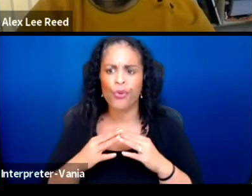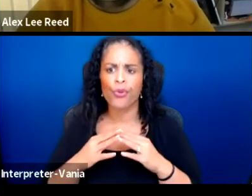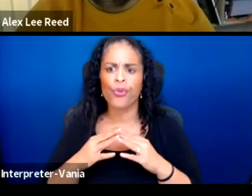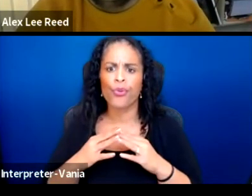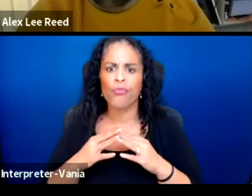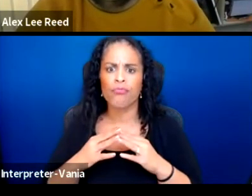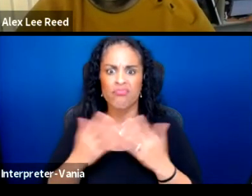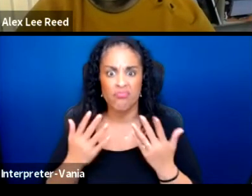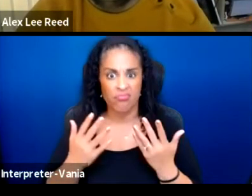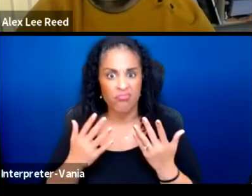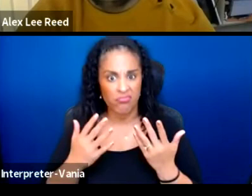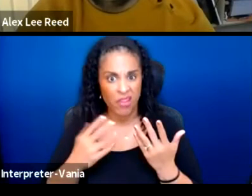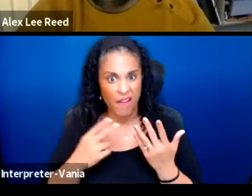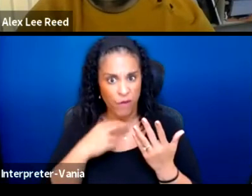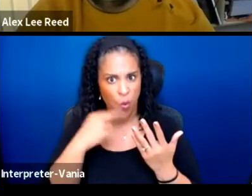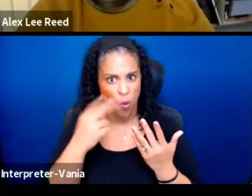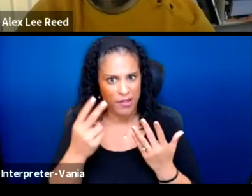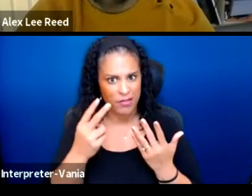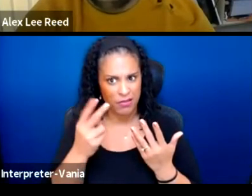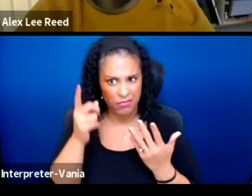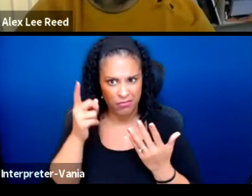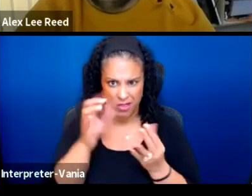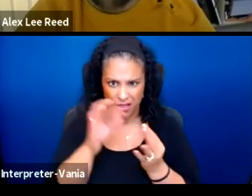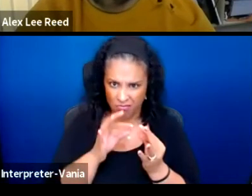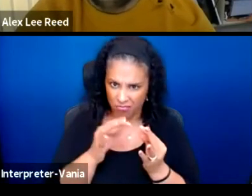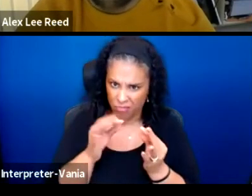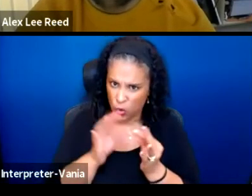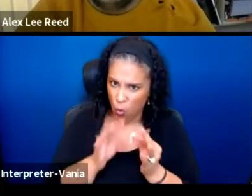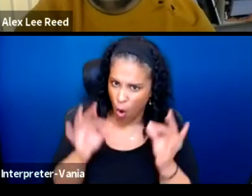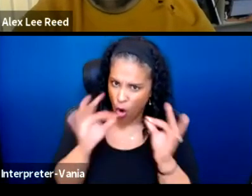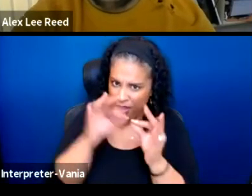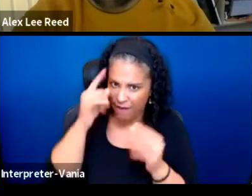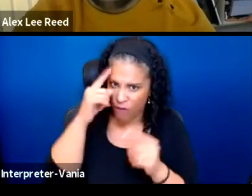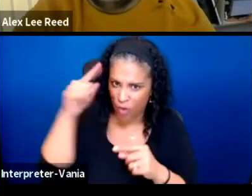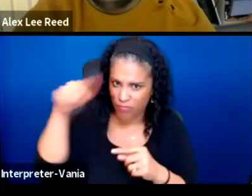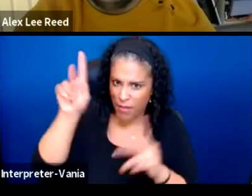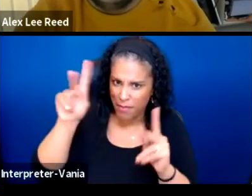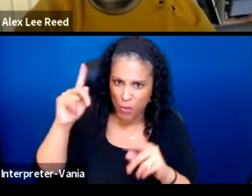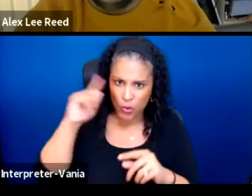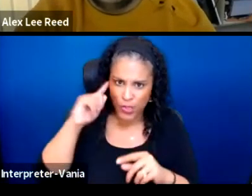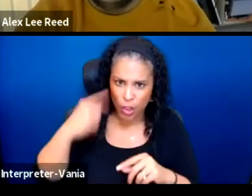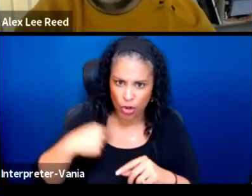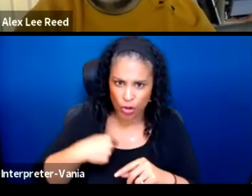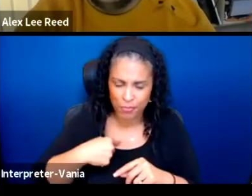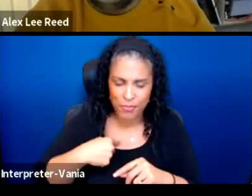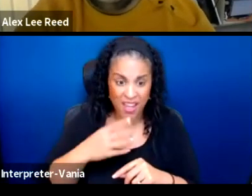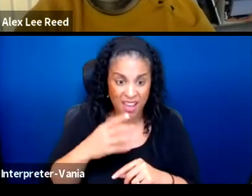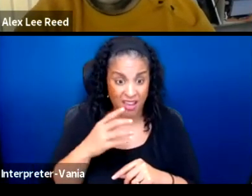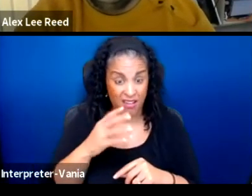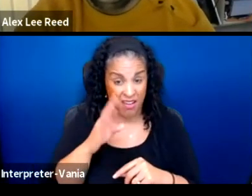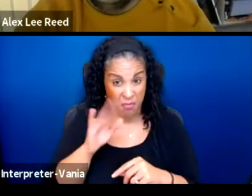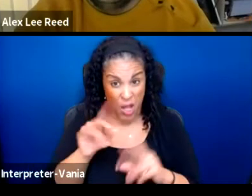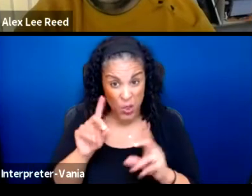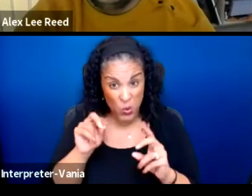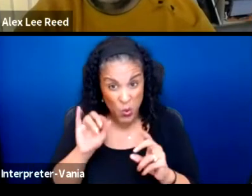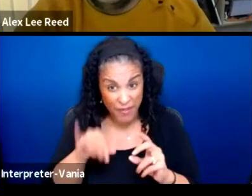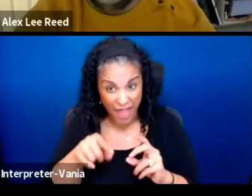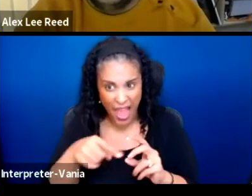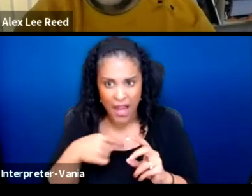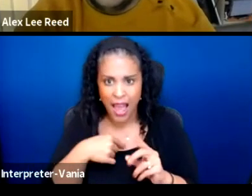a voice that's worthy to be heard. And I think by doing that, I am